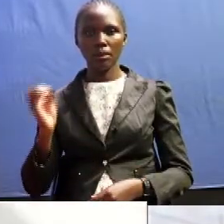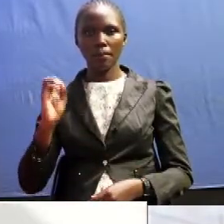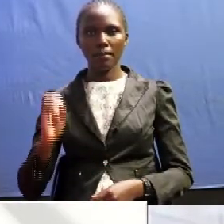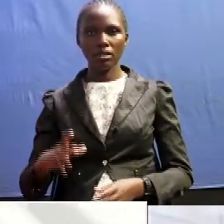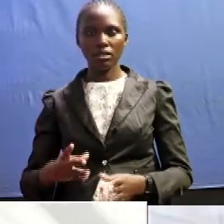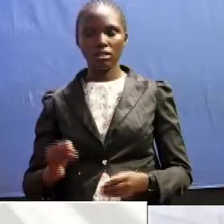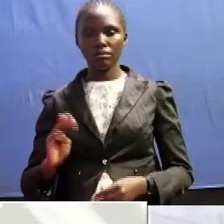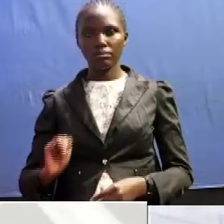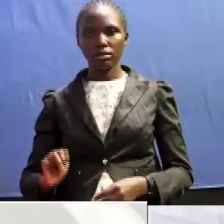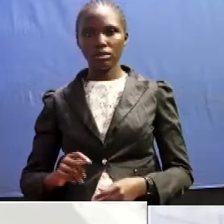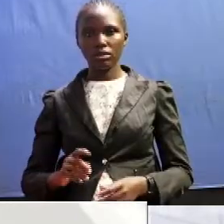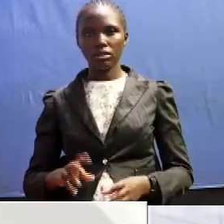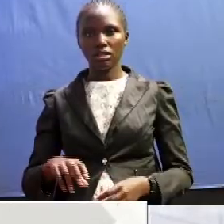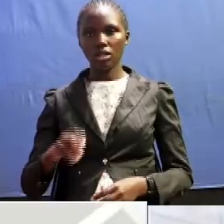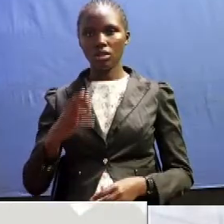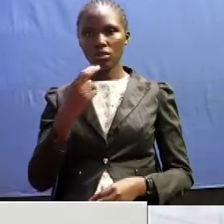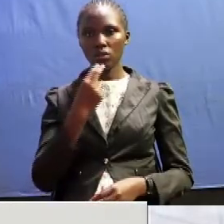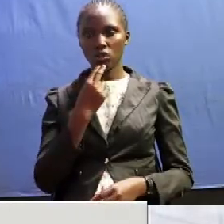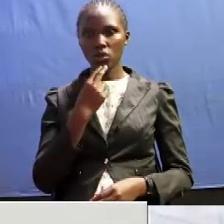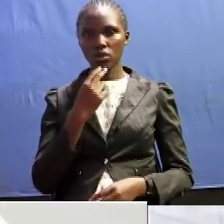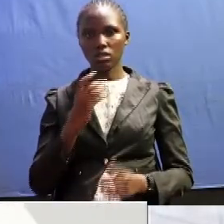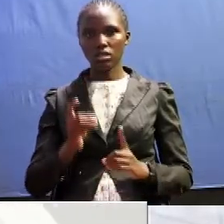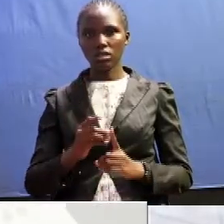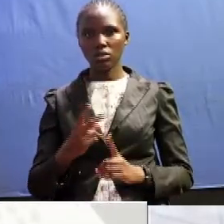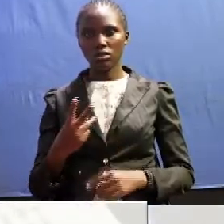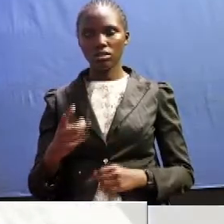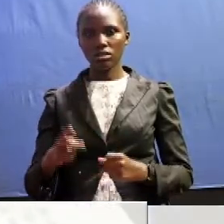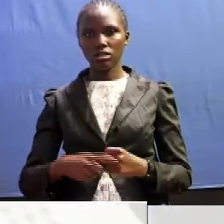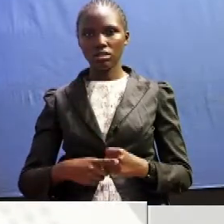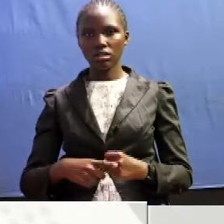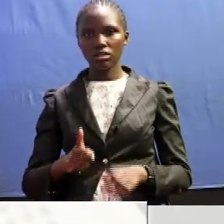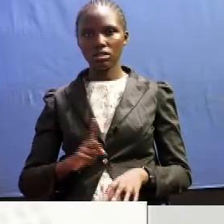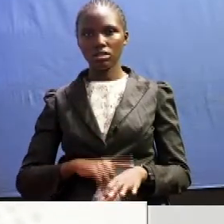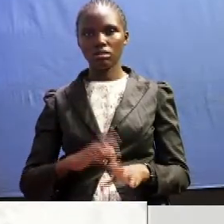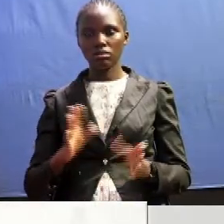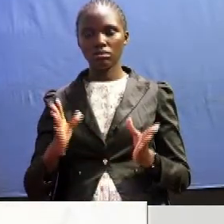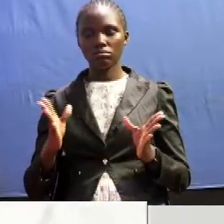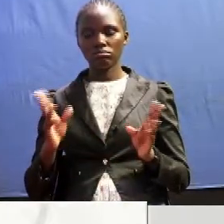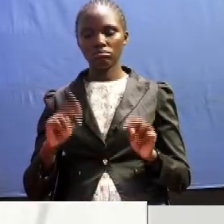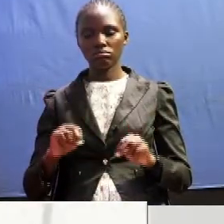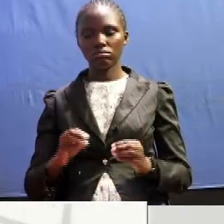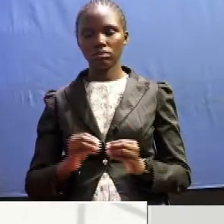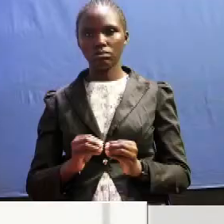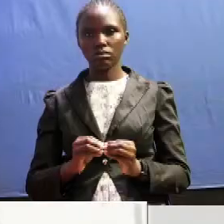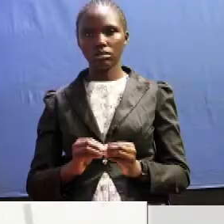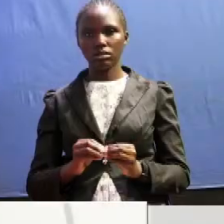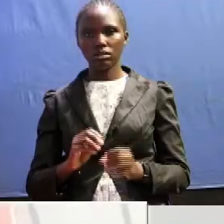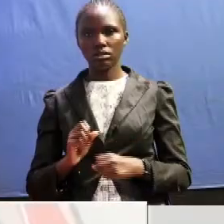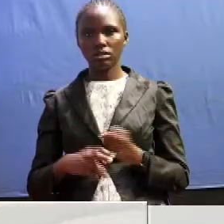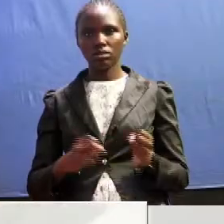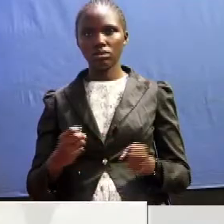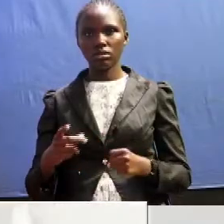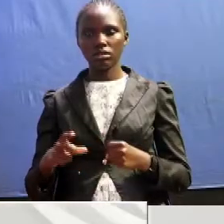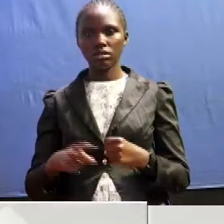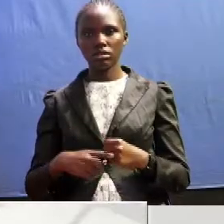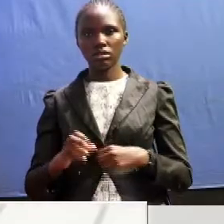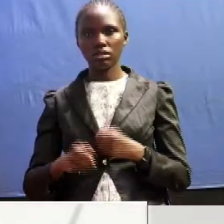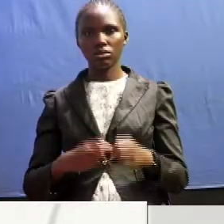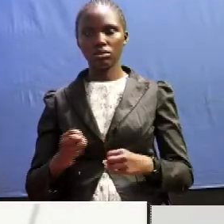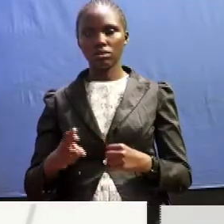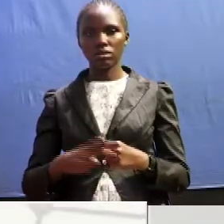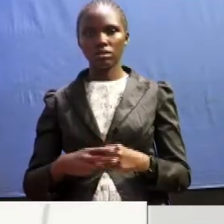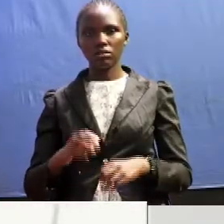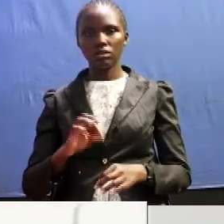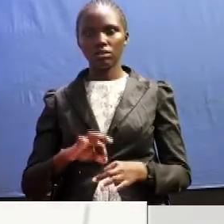on Tuesday, August 26th. Speaking during the launch of the financial year, the 2026-2027 financial